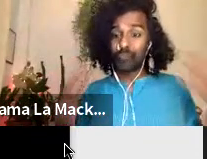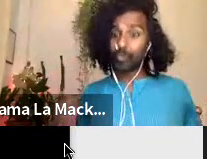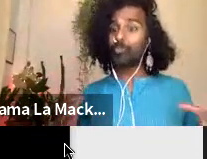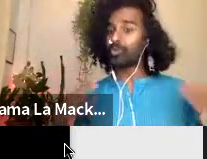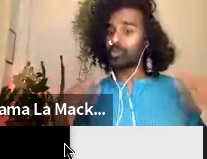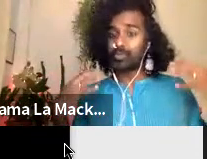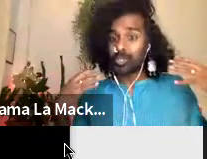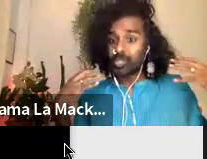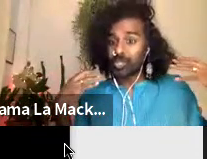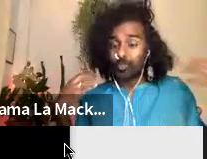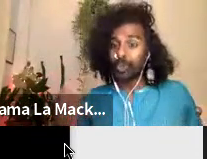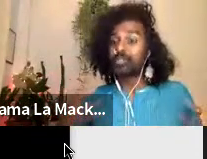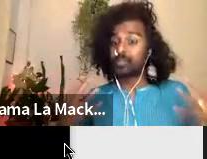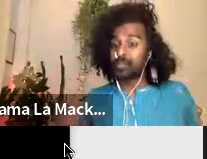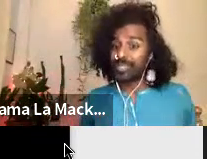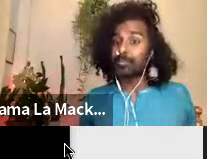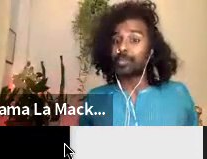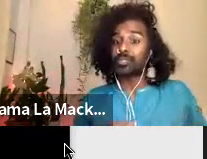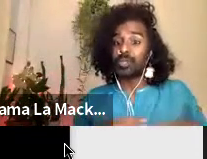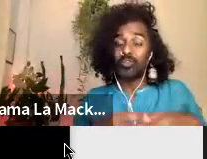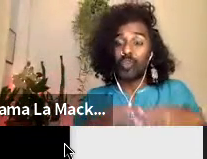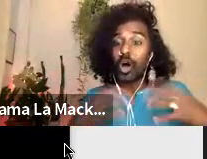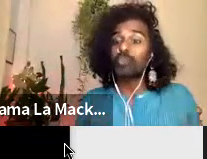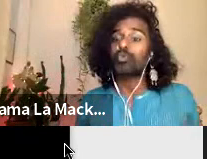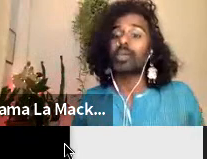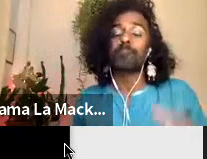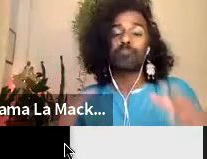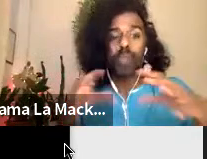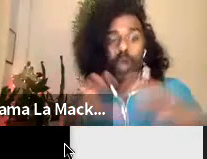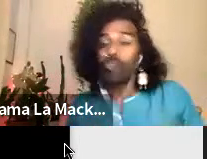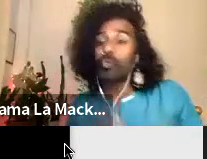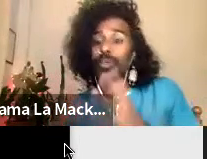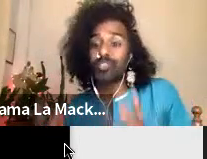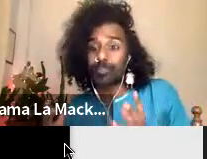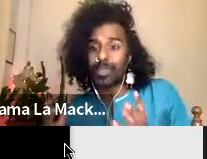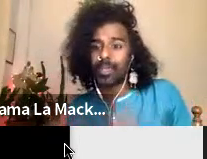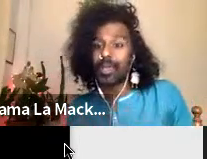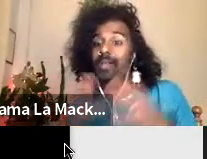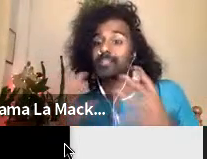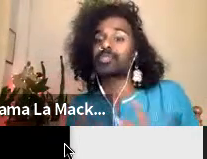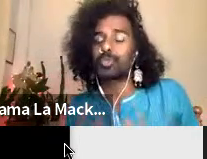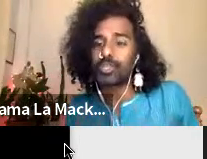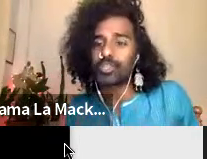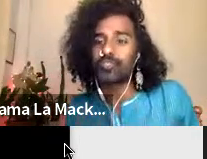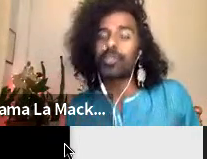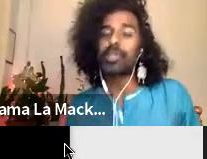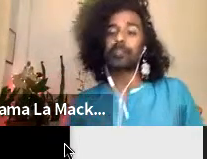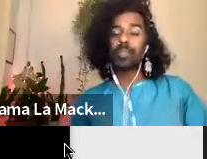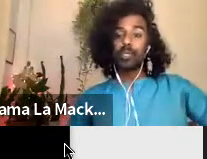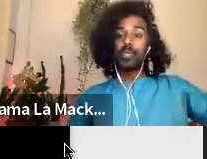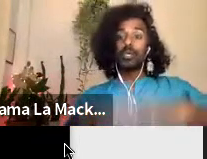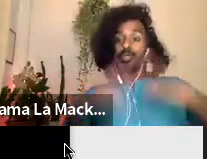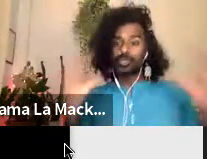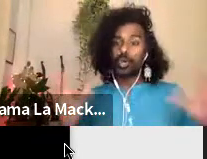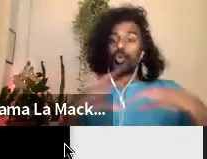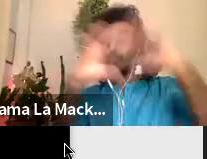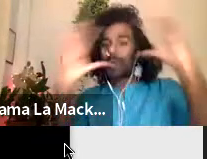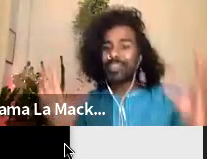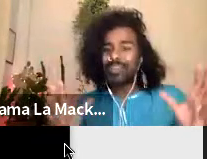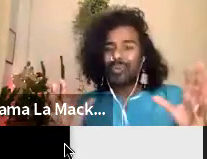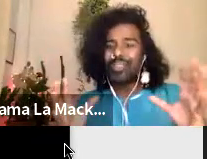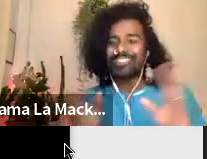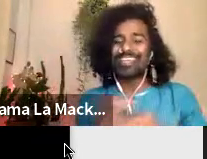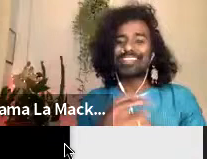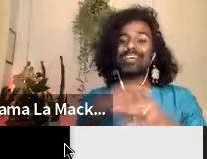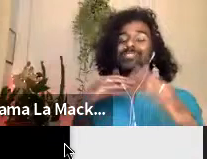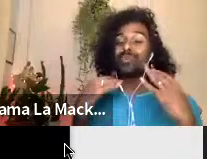me very important. It was actually a political statement of honoring other ways of being, ancestral ways of being. So